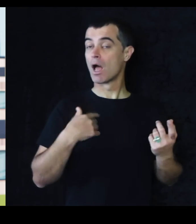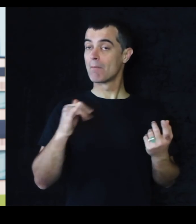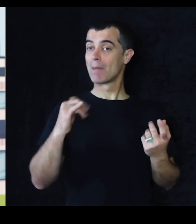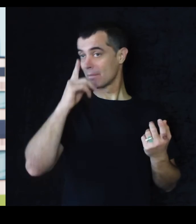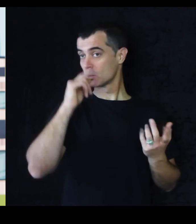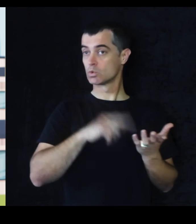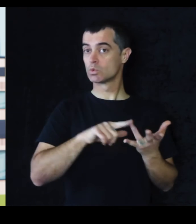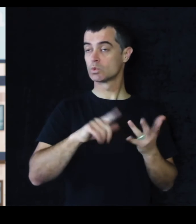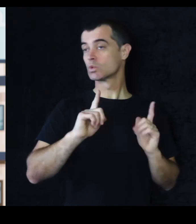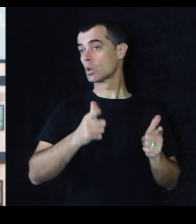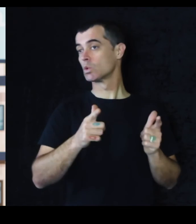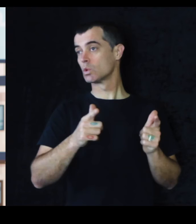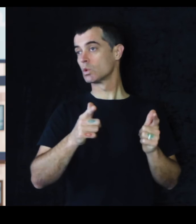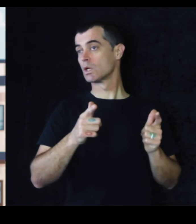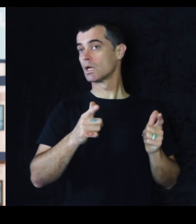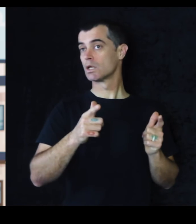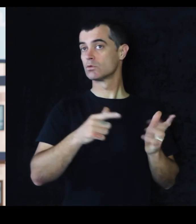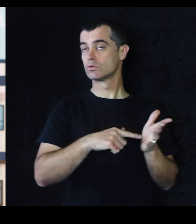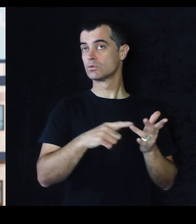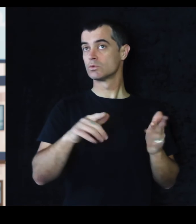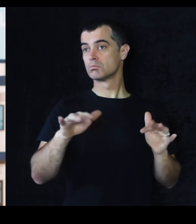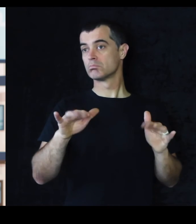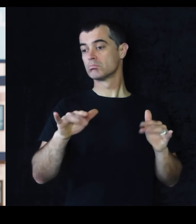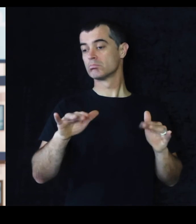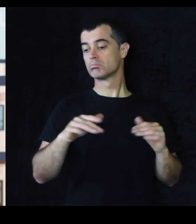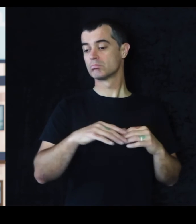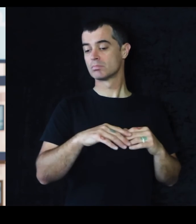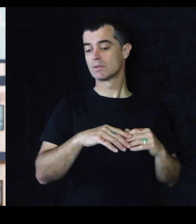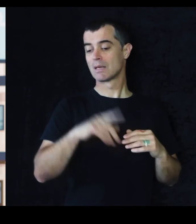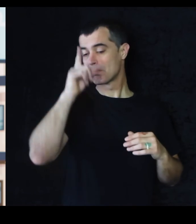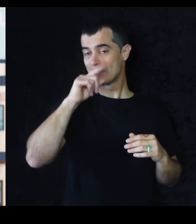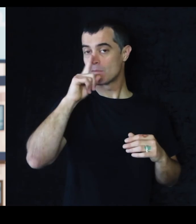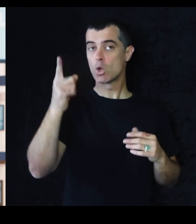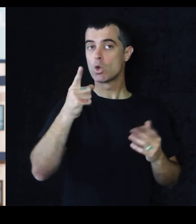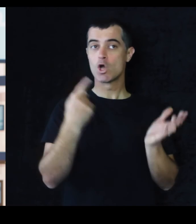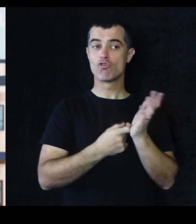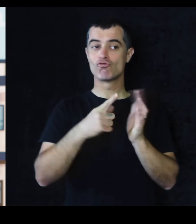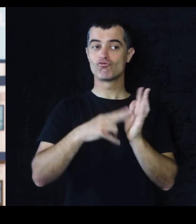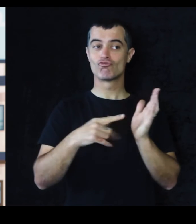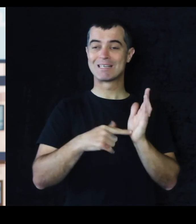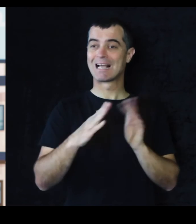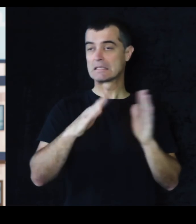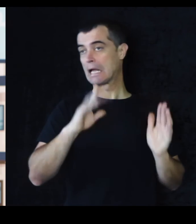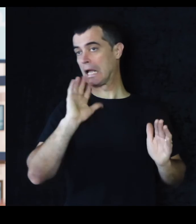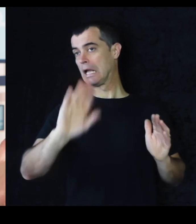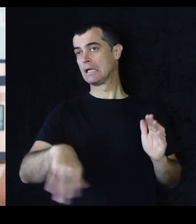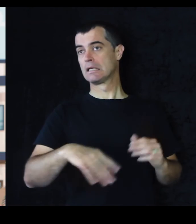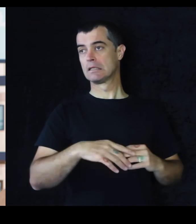might be able to go. I can go to the people that are renting houses and say,